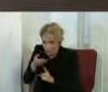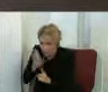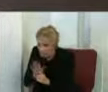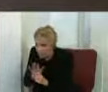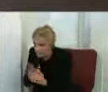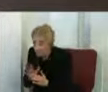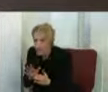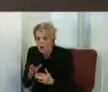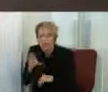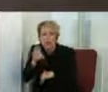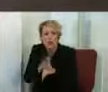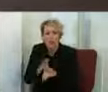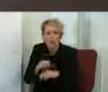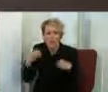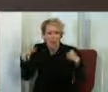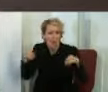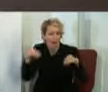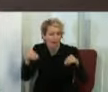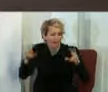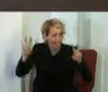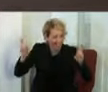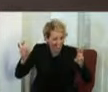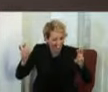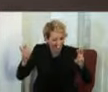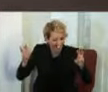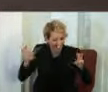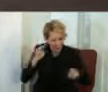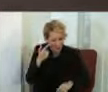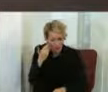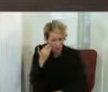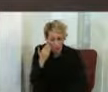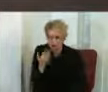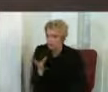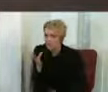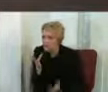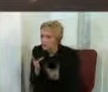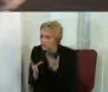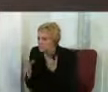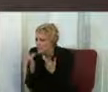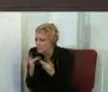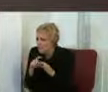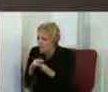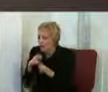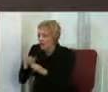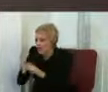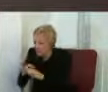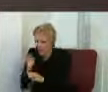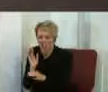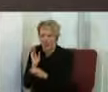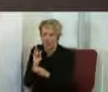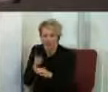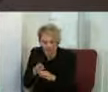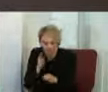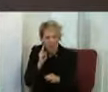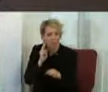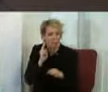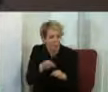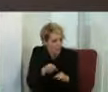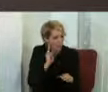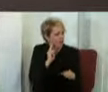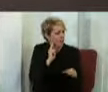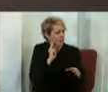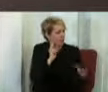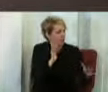church shopping that goes on in our world today. So many folks circle in and circle out of congregations, specifically